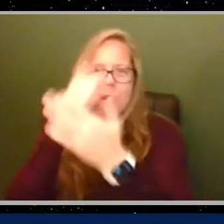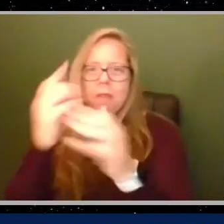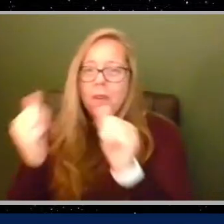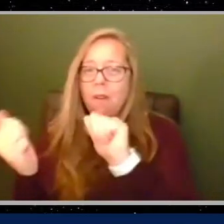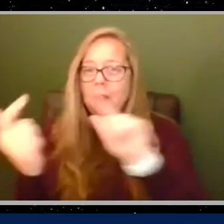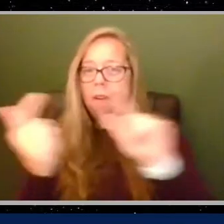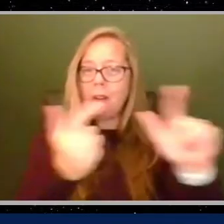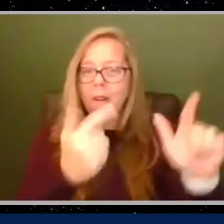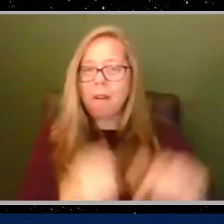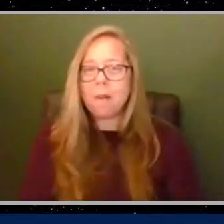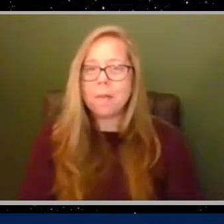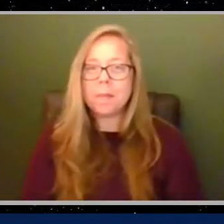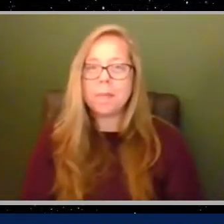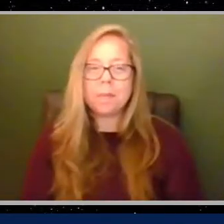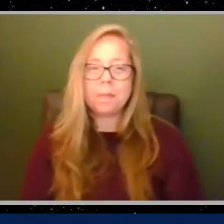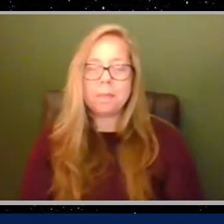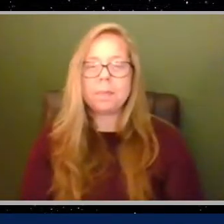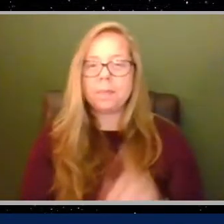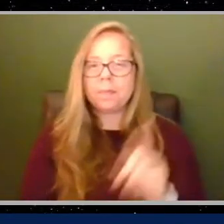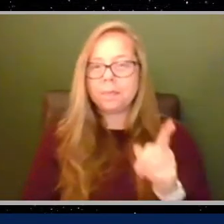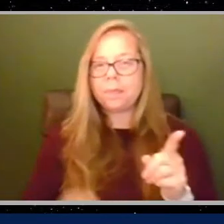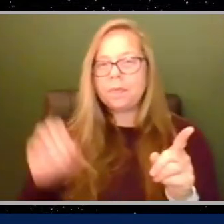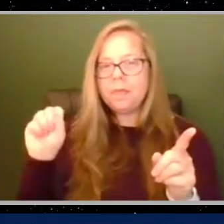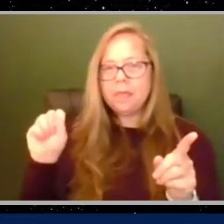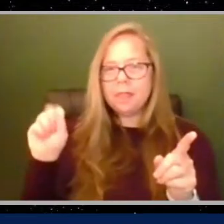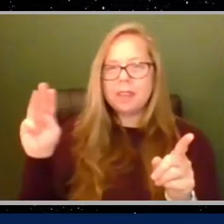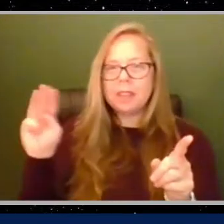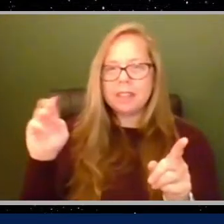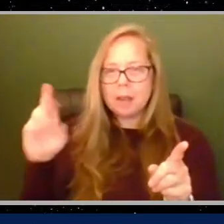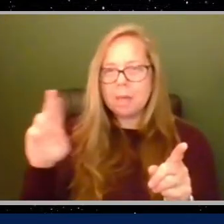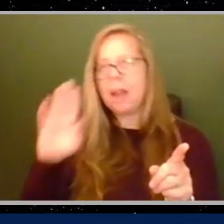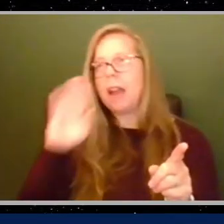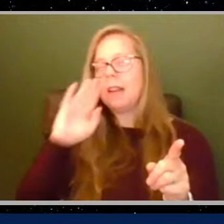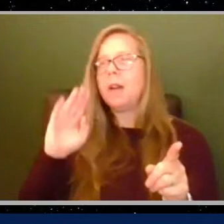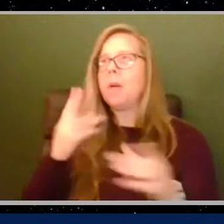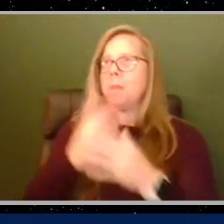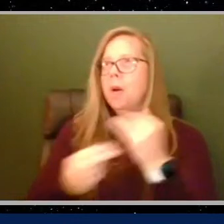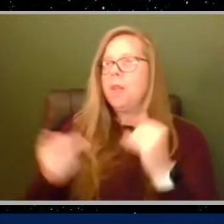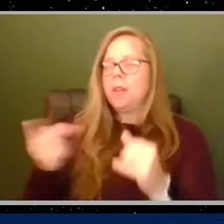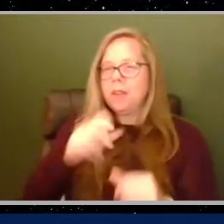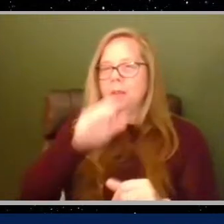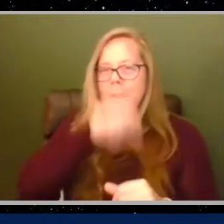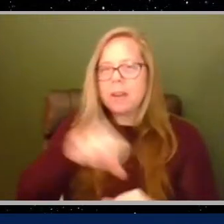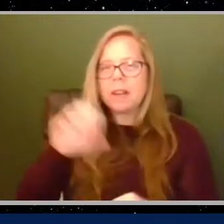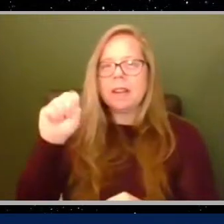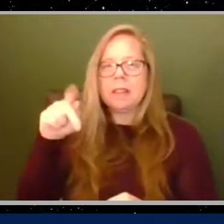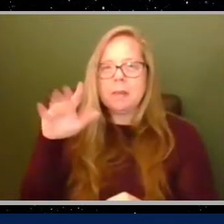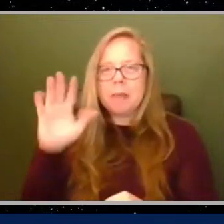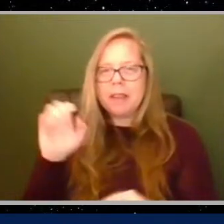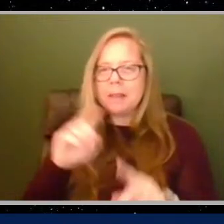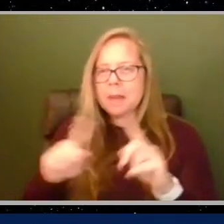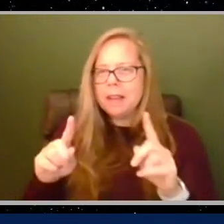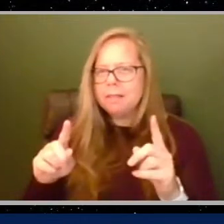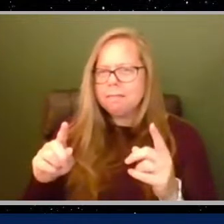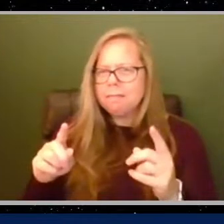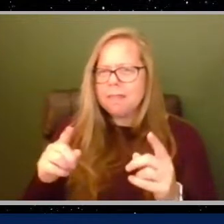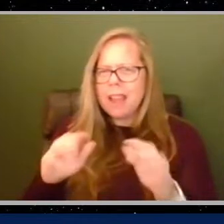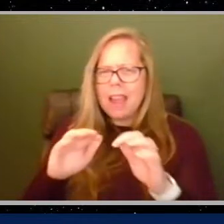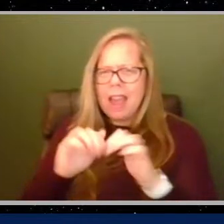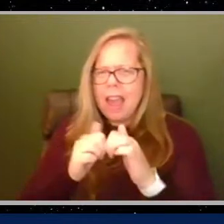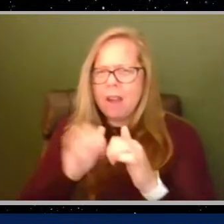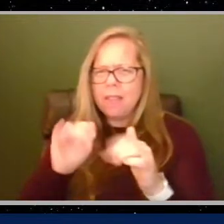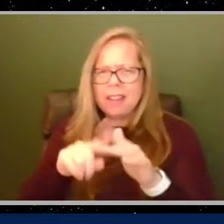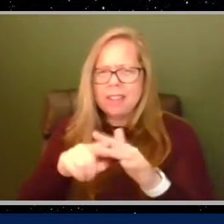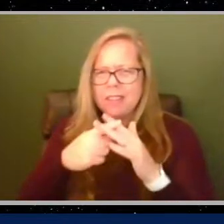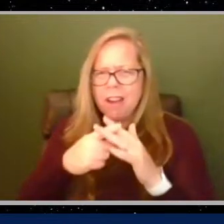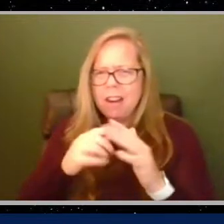And now, since I know you are both fellow space nerds, I kind of want to hear just a little bit more about how you got interested in space in the